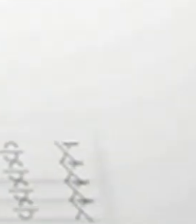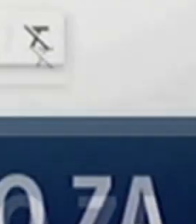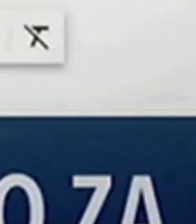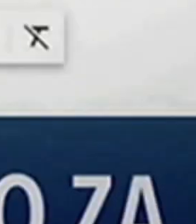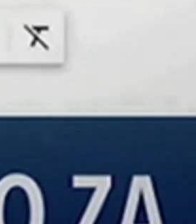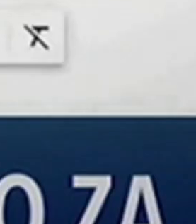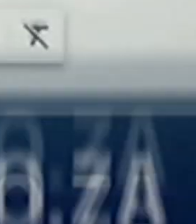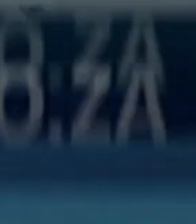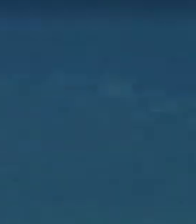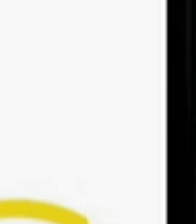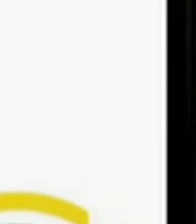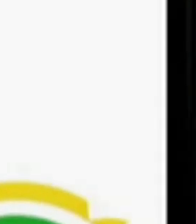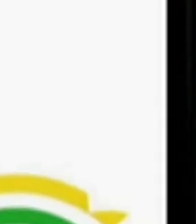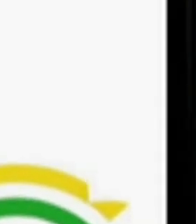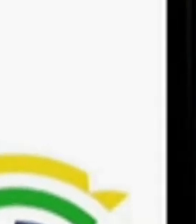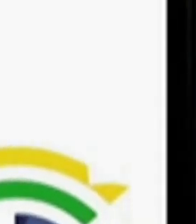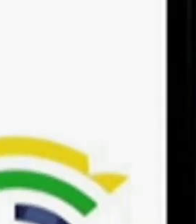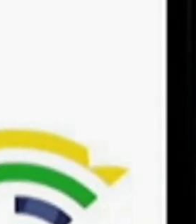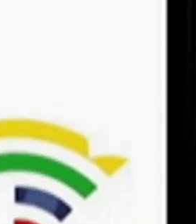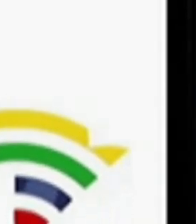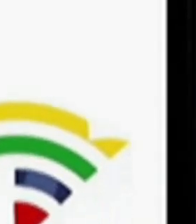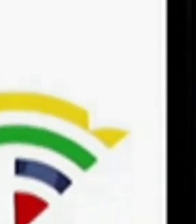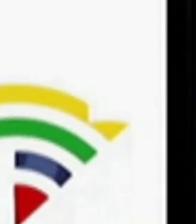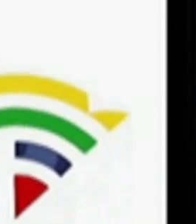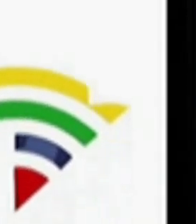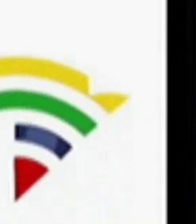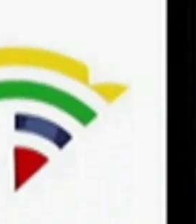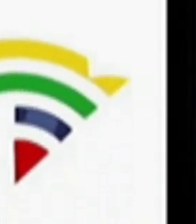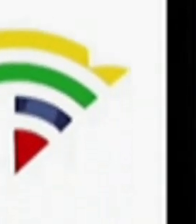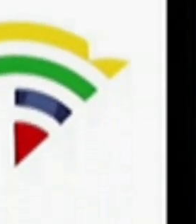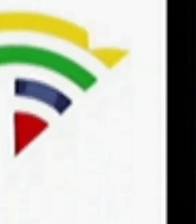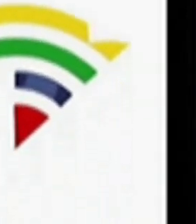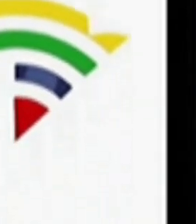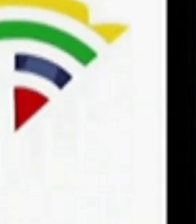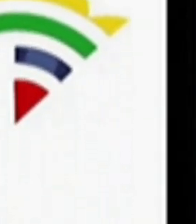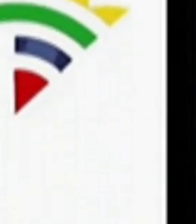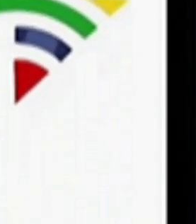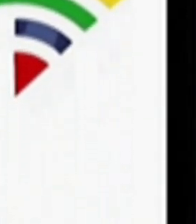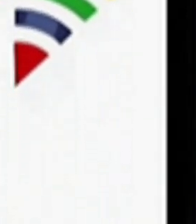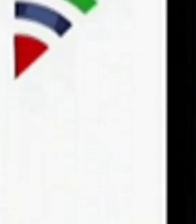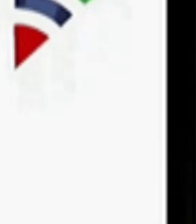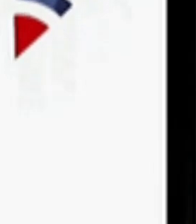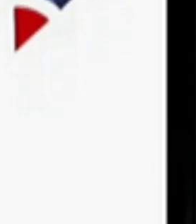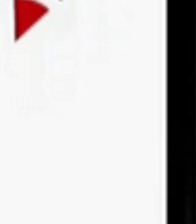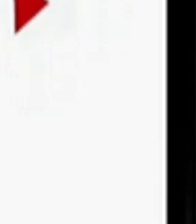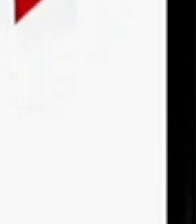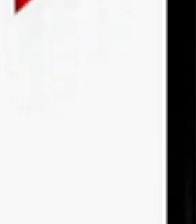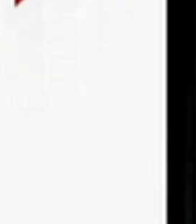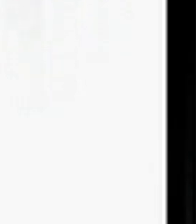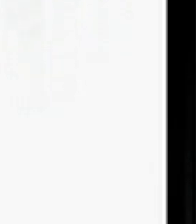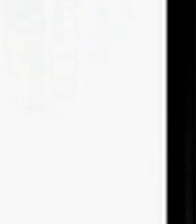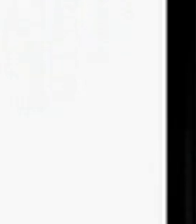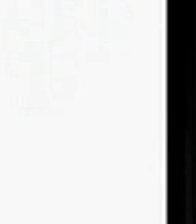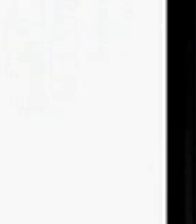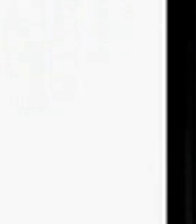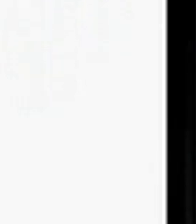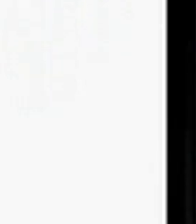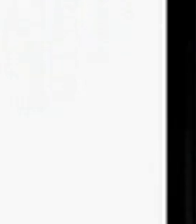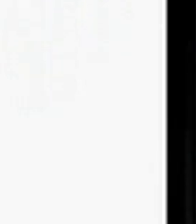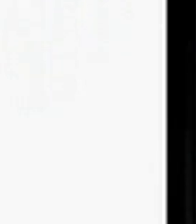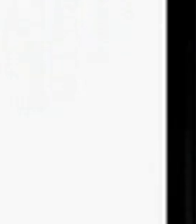news@sabc.co.za. SABC News lentšu la gago re ikemetše ga re tšee lehlakore.